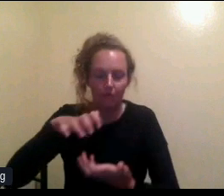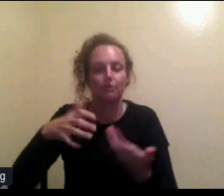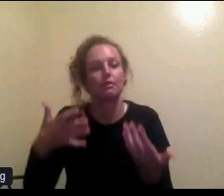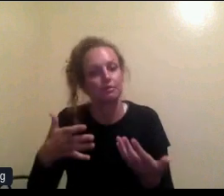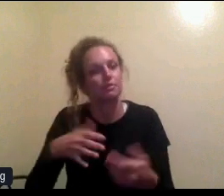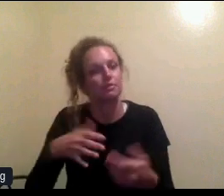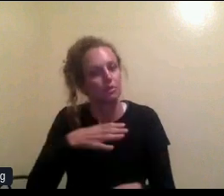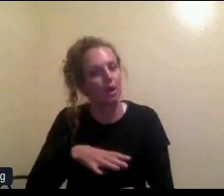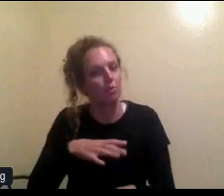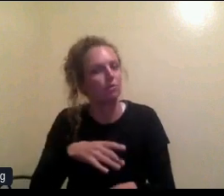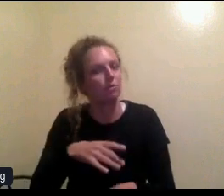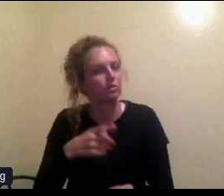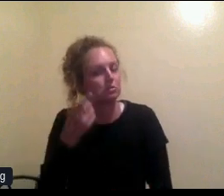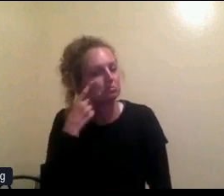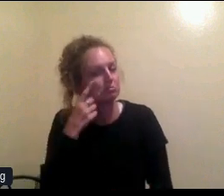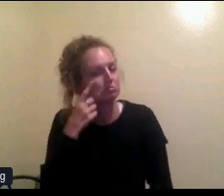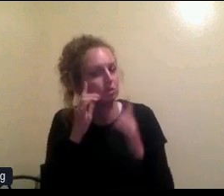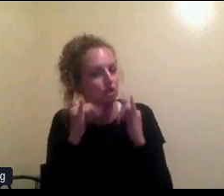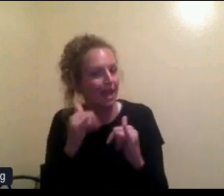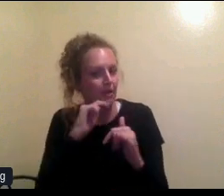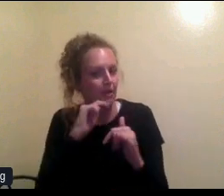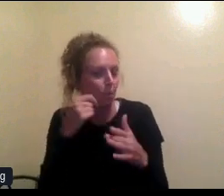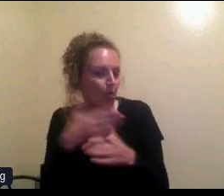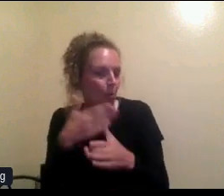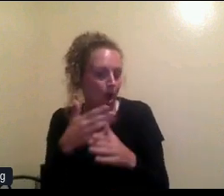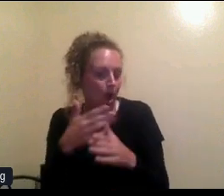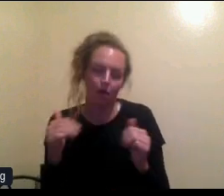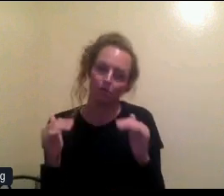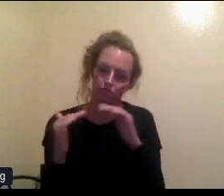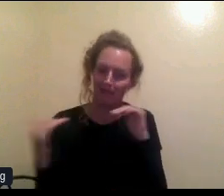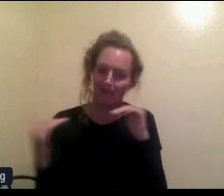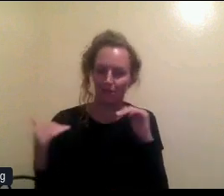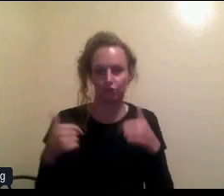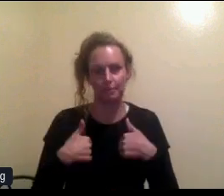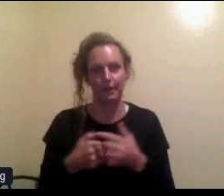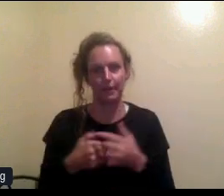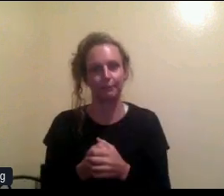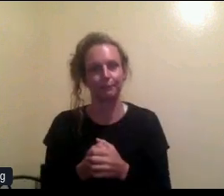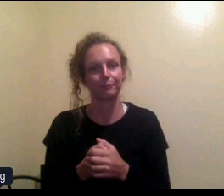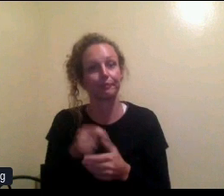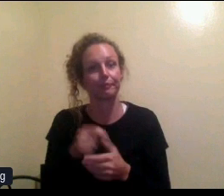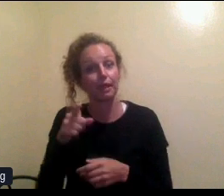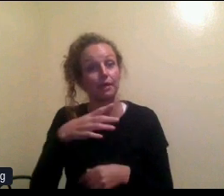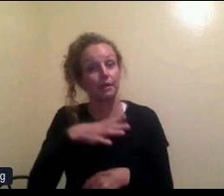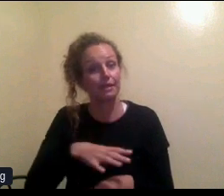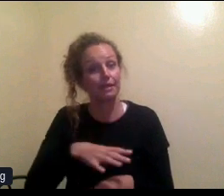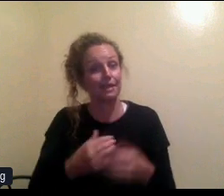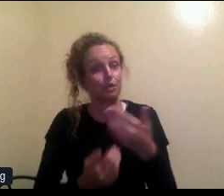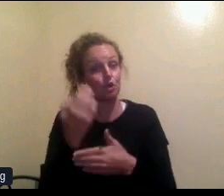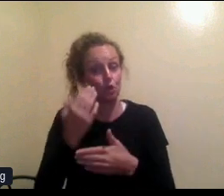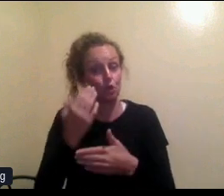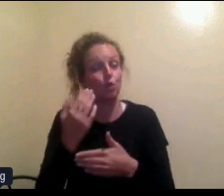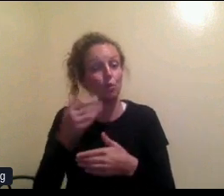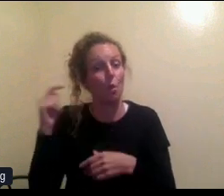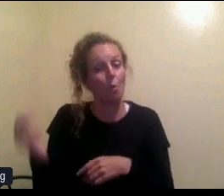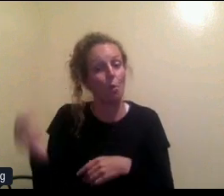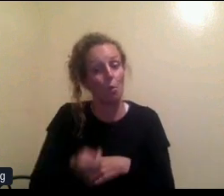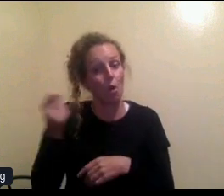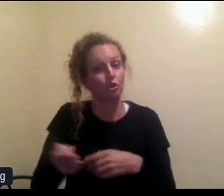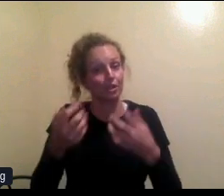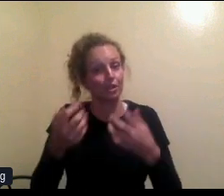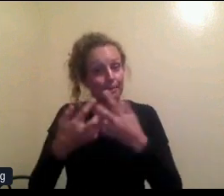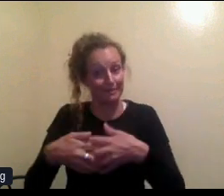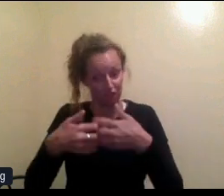you buy. I've got another example here. If I needed a new washing machine, I went to a local independent store and they allowed me to fiddle with